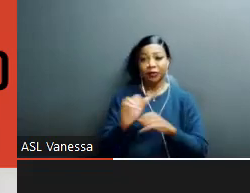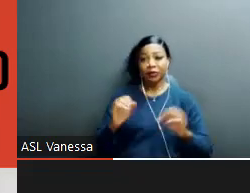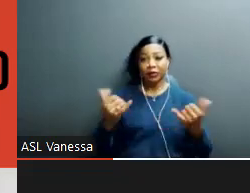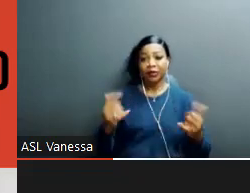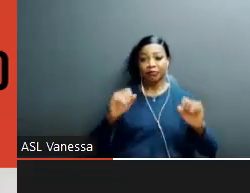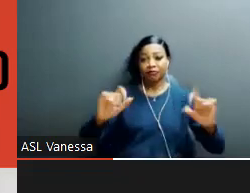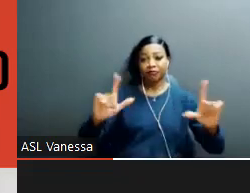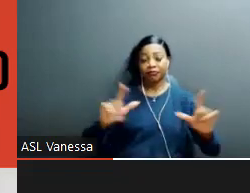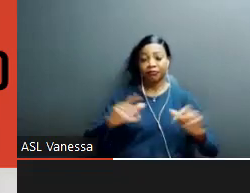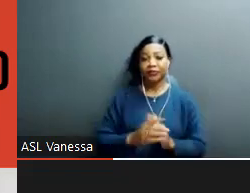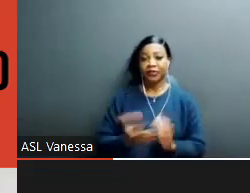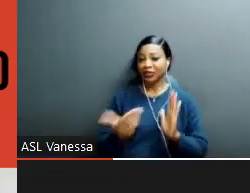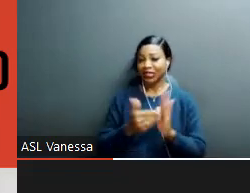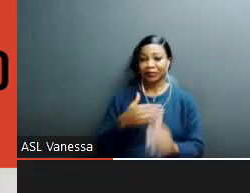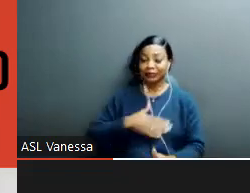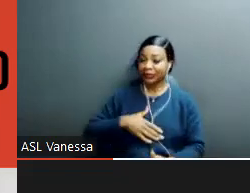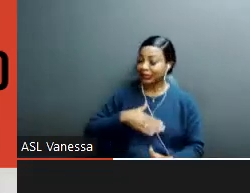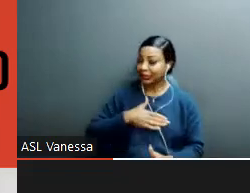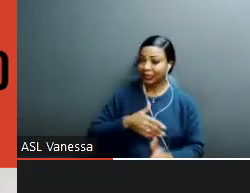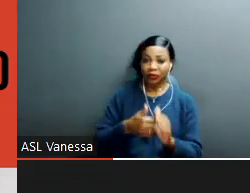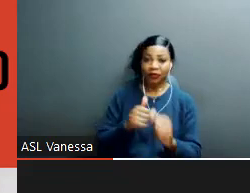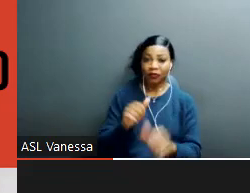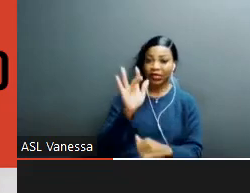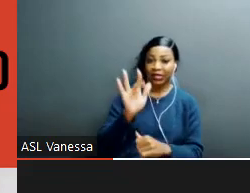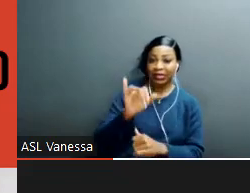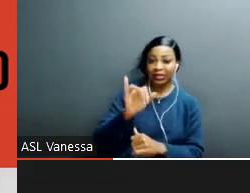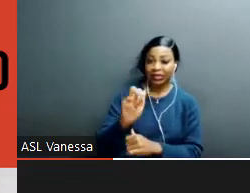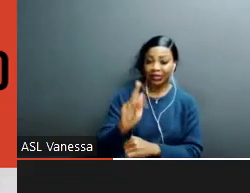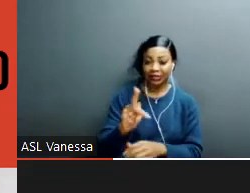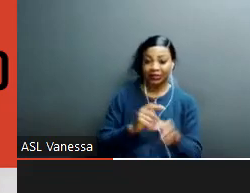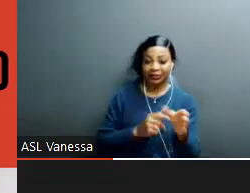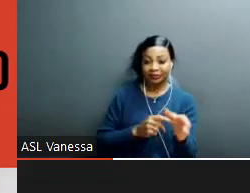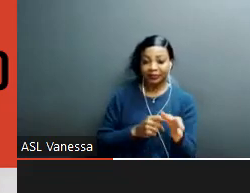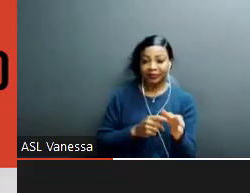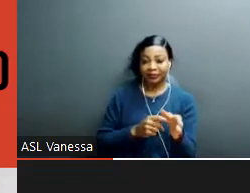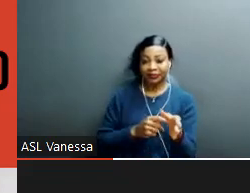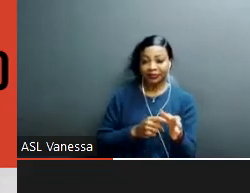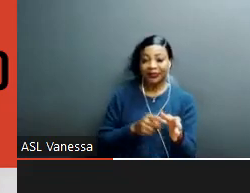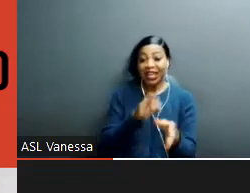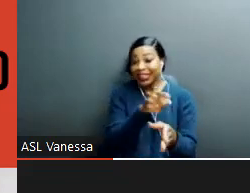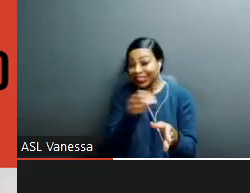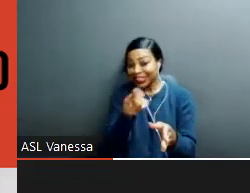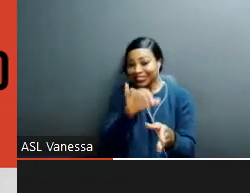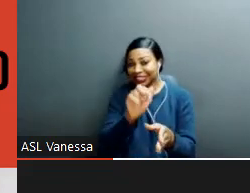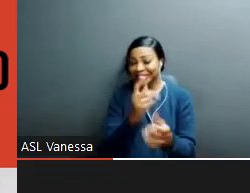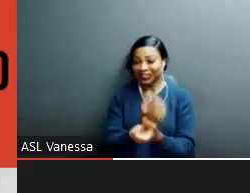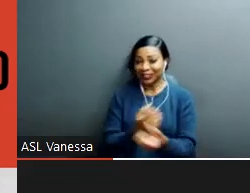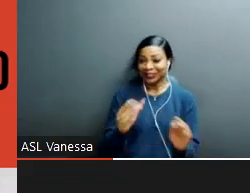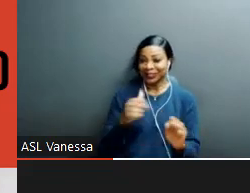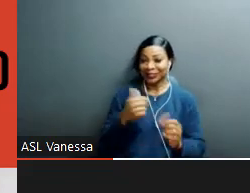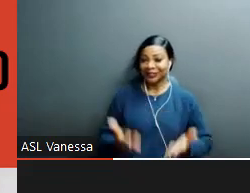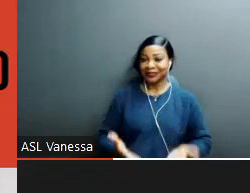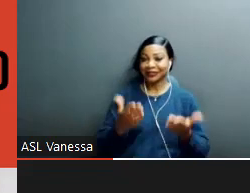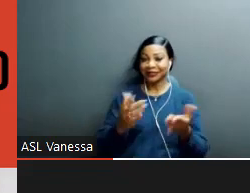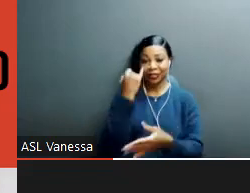as we just told you don't click on anything here are some links for you but these are safe and recommended if you